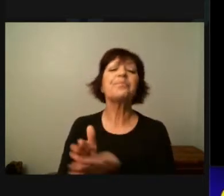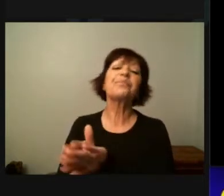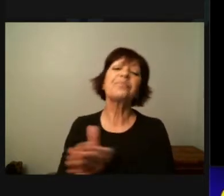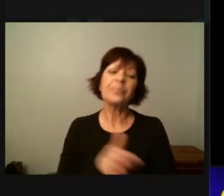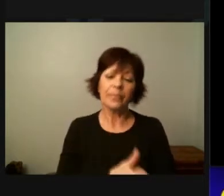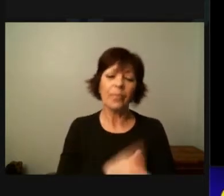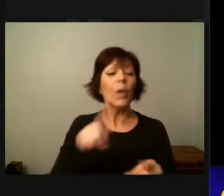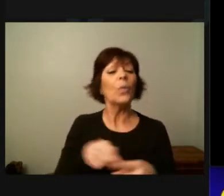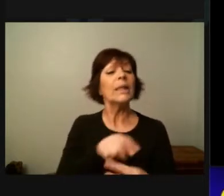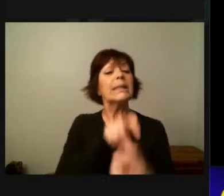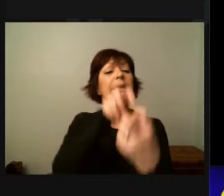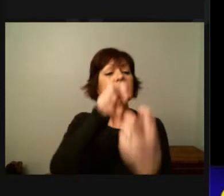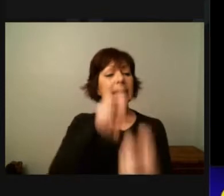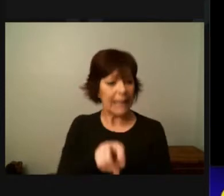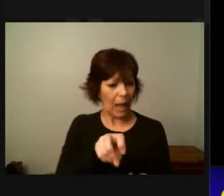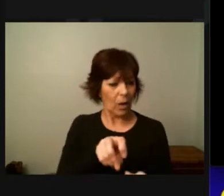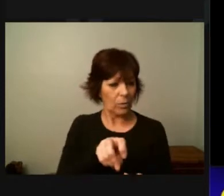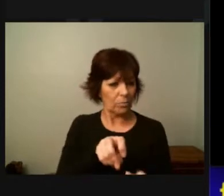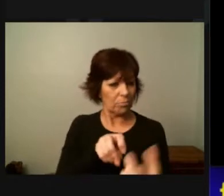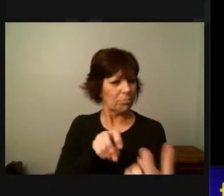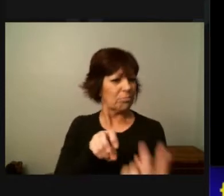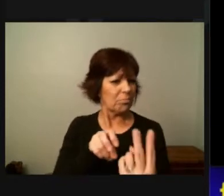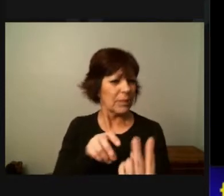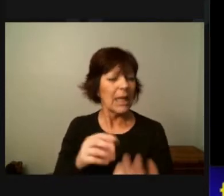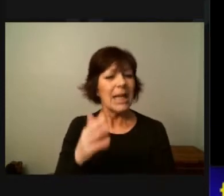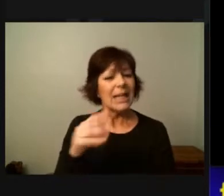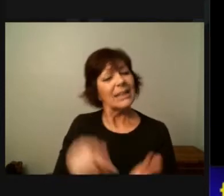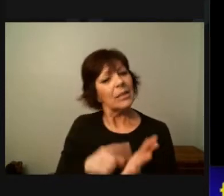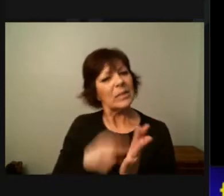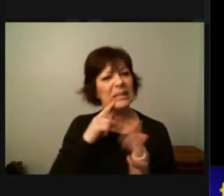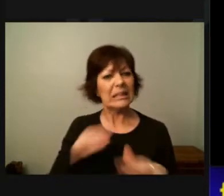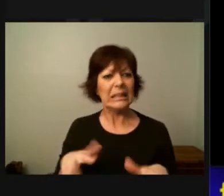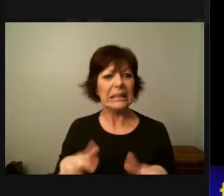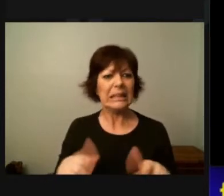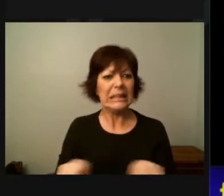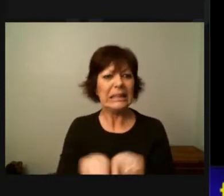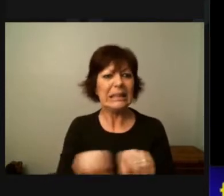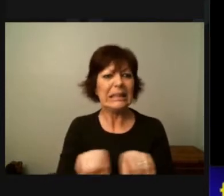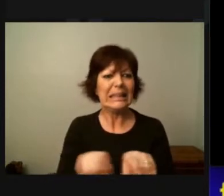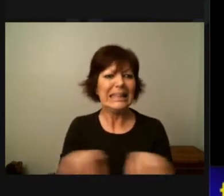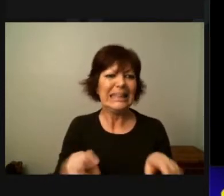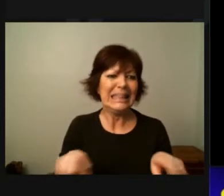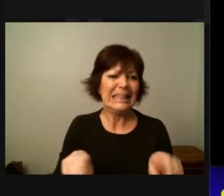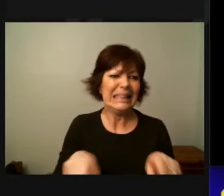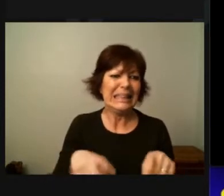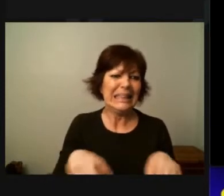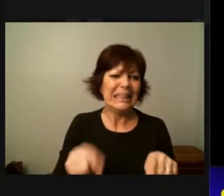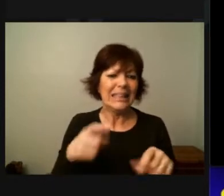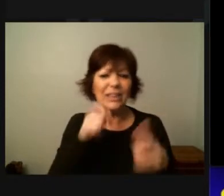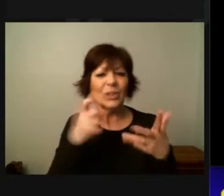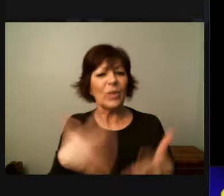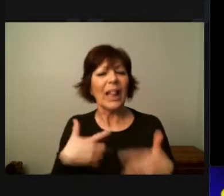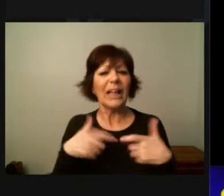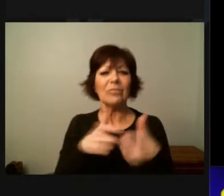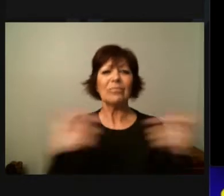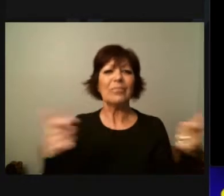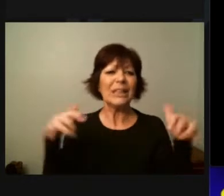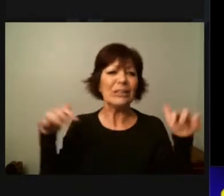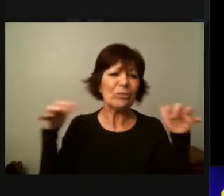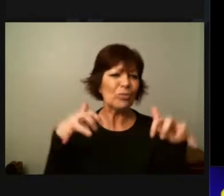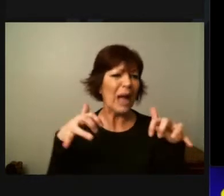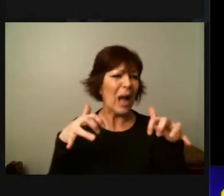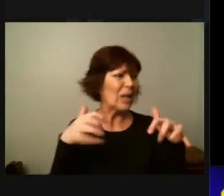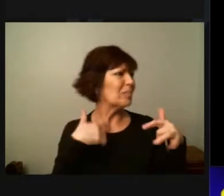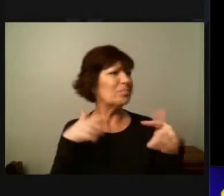that table, sometimes it can be pretty nerve-wracking, particularly if you're a person that doesn't like large crowds or